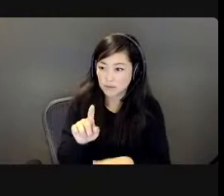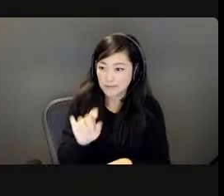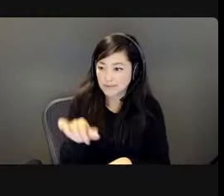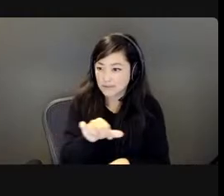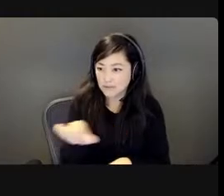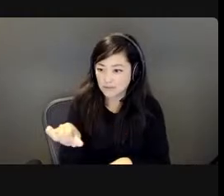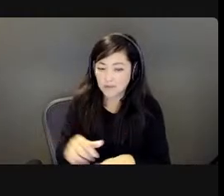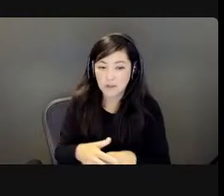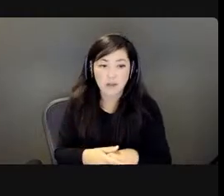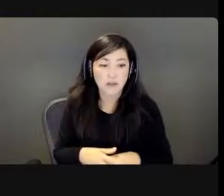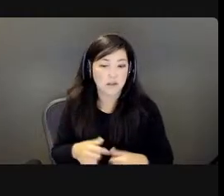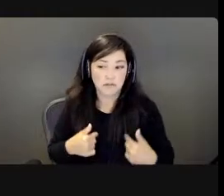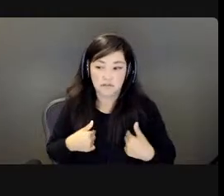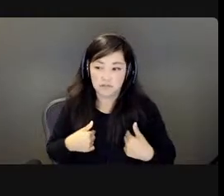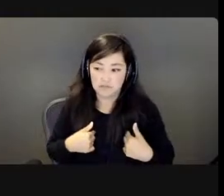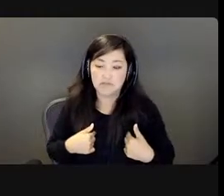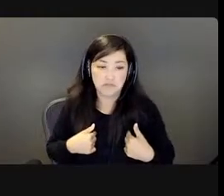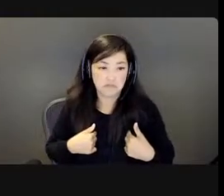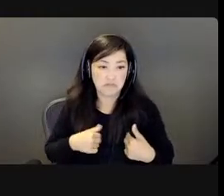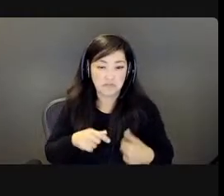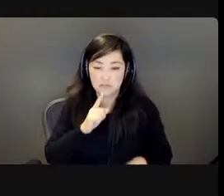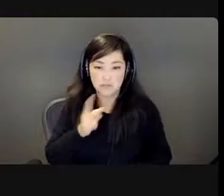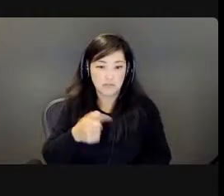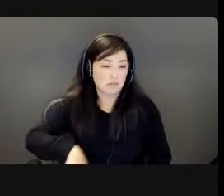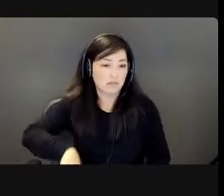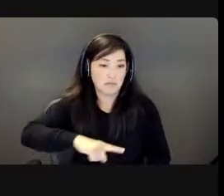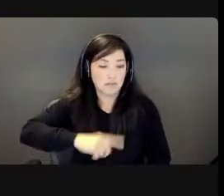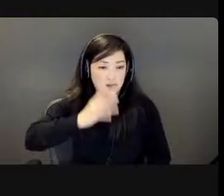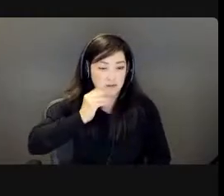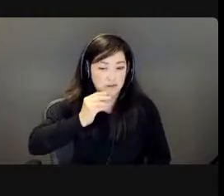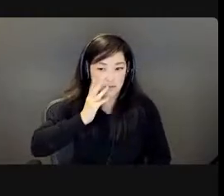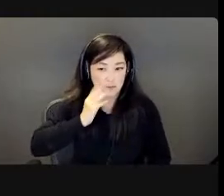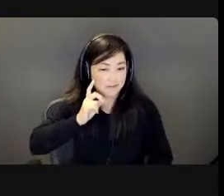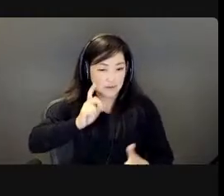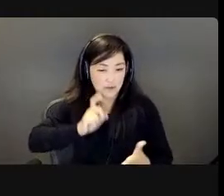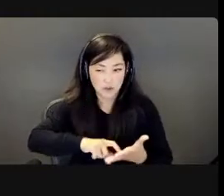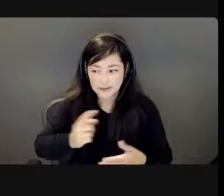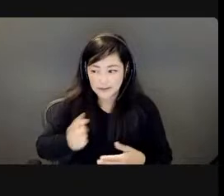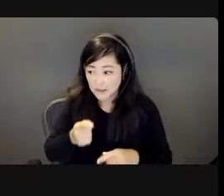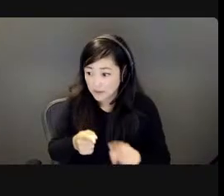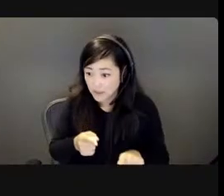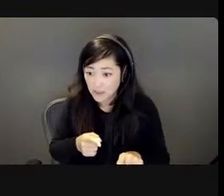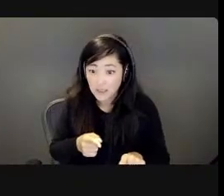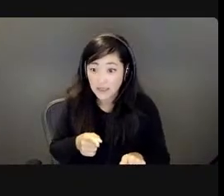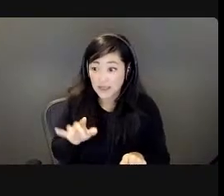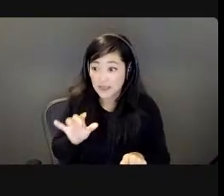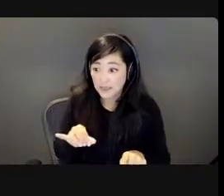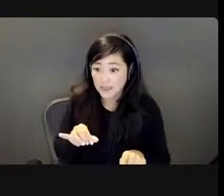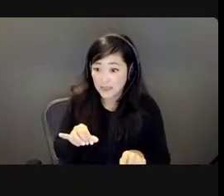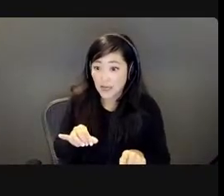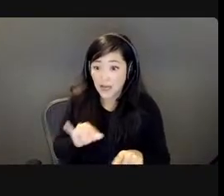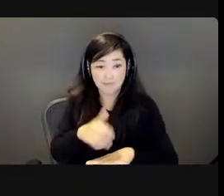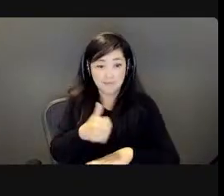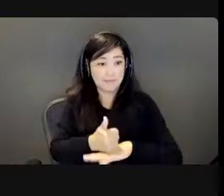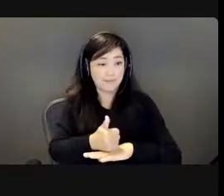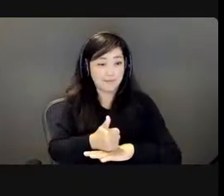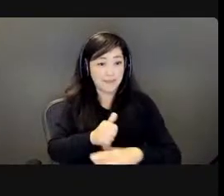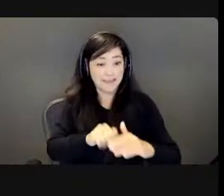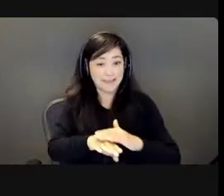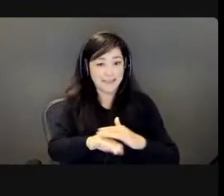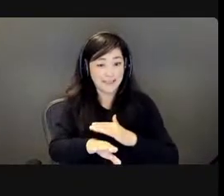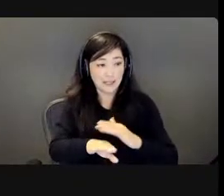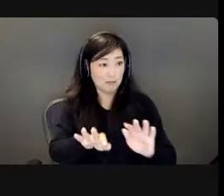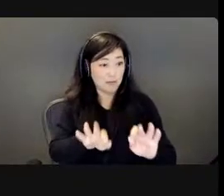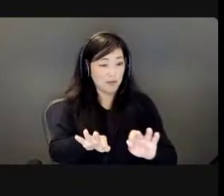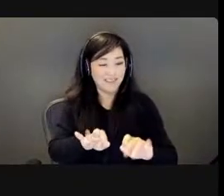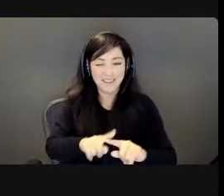I can really see, I'm sure all of us have experienced it, that we see something that is designed accessible, but because building codes are